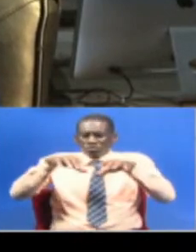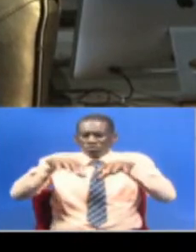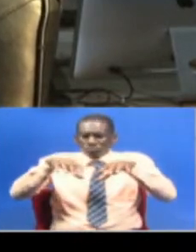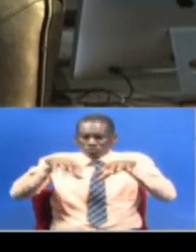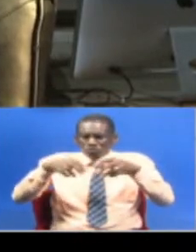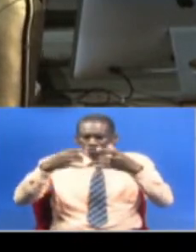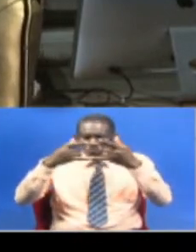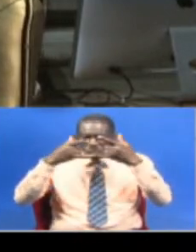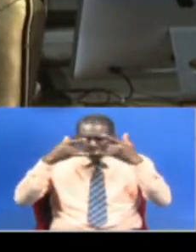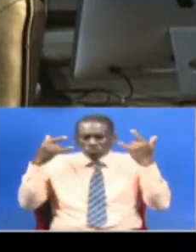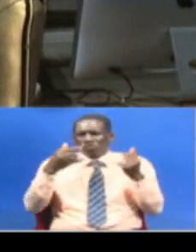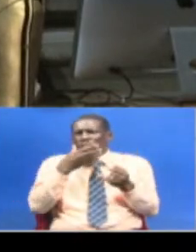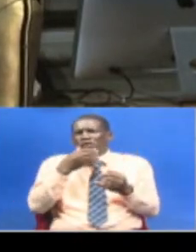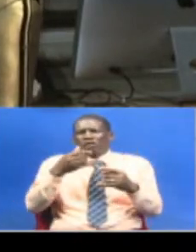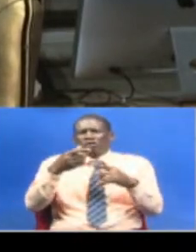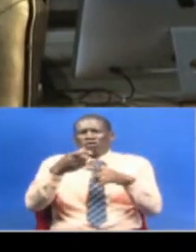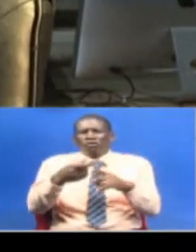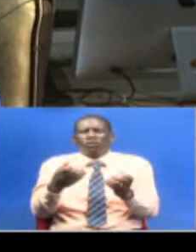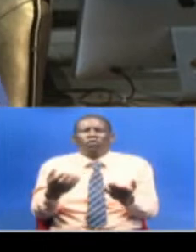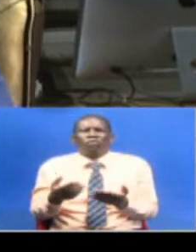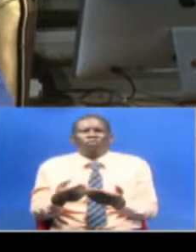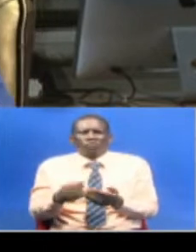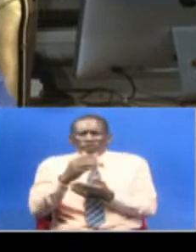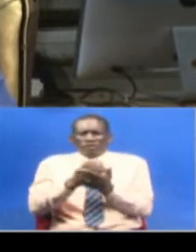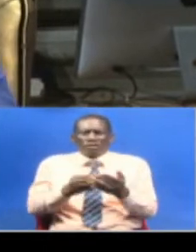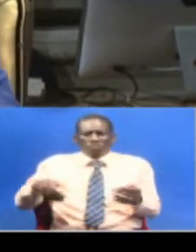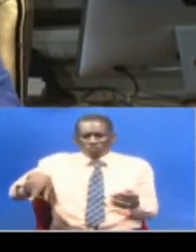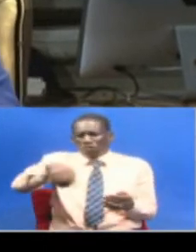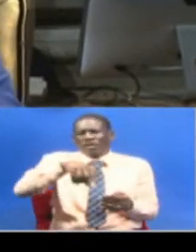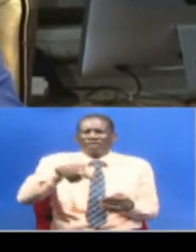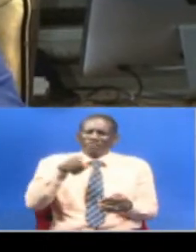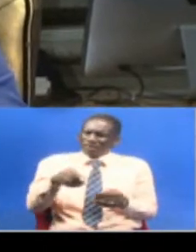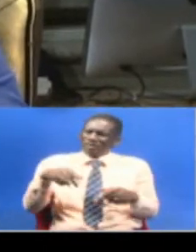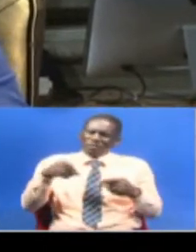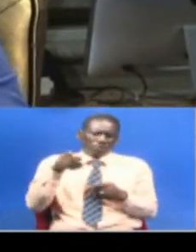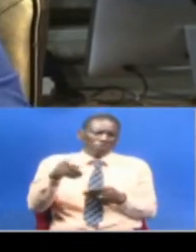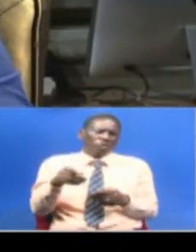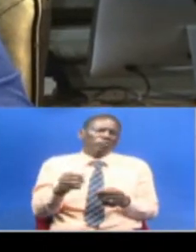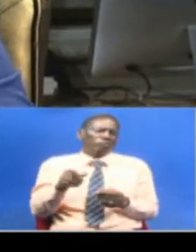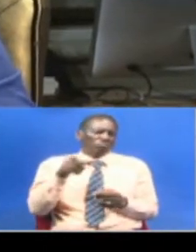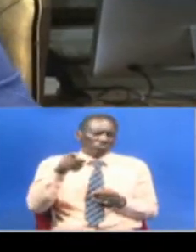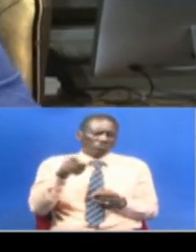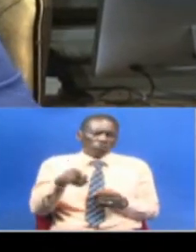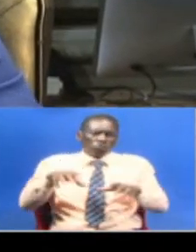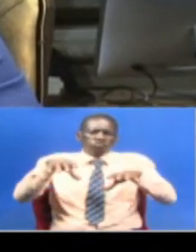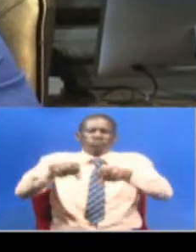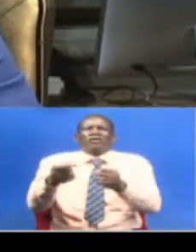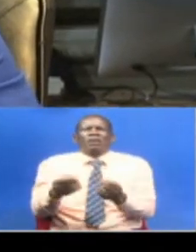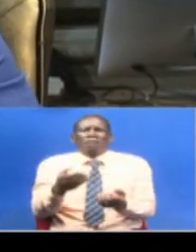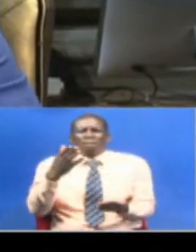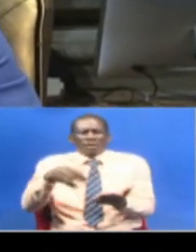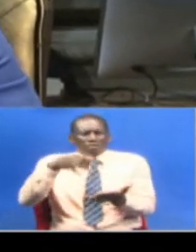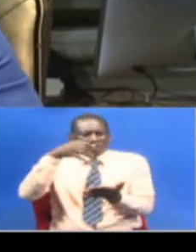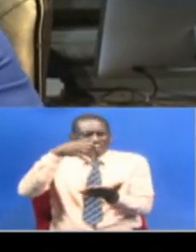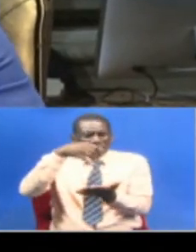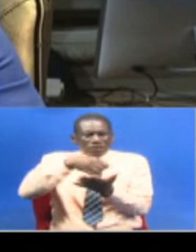at least according to some of us, may have pointed to the involvement of police